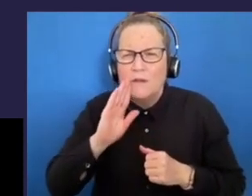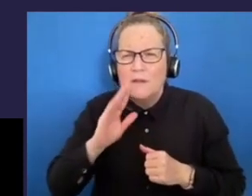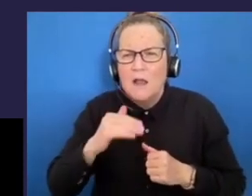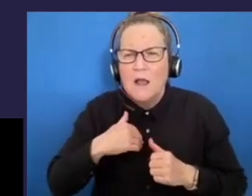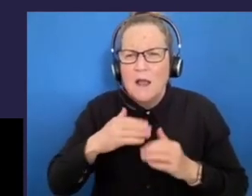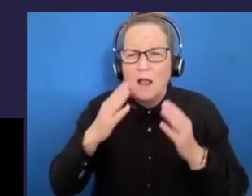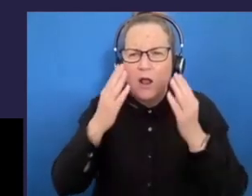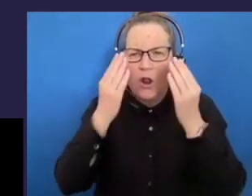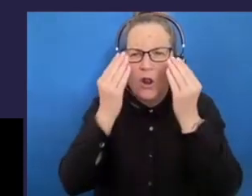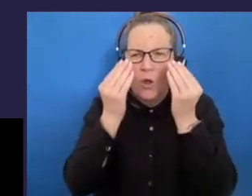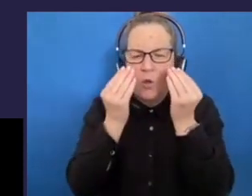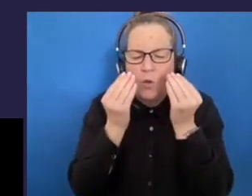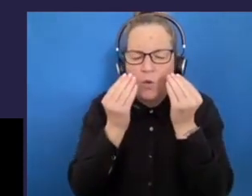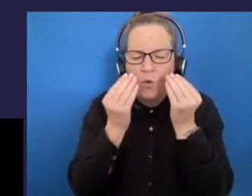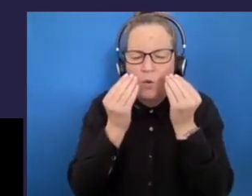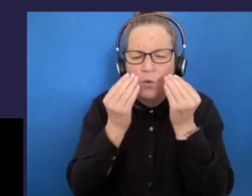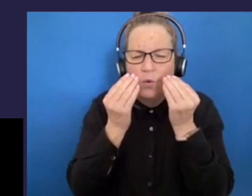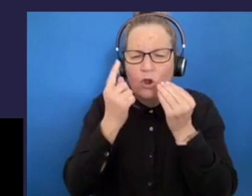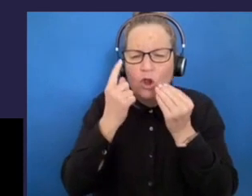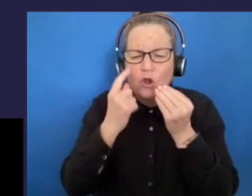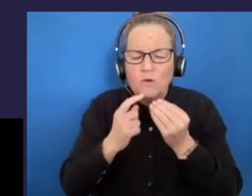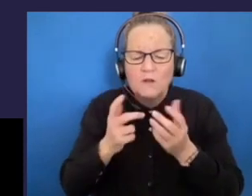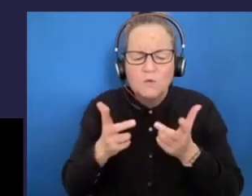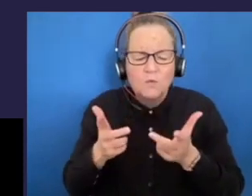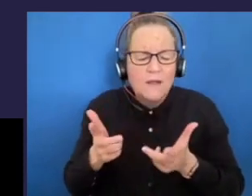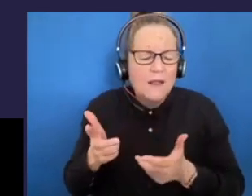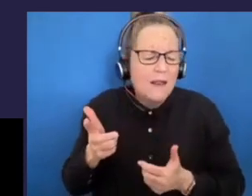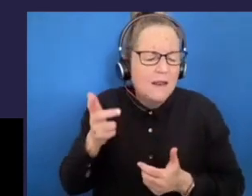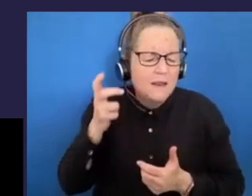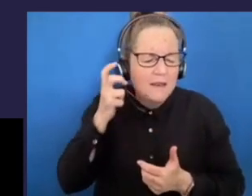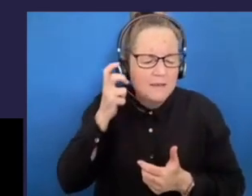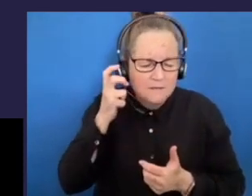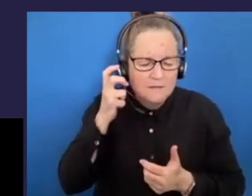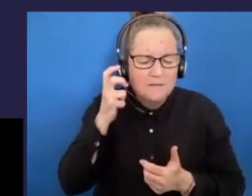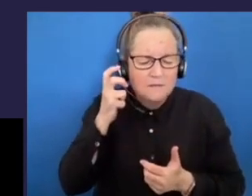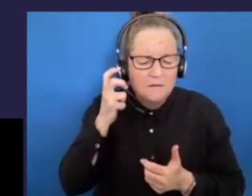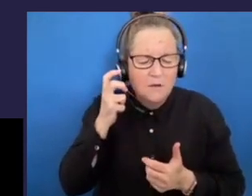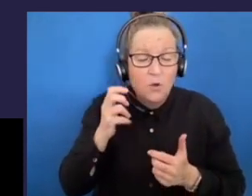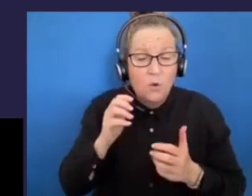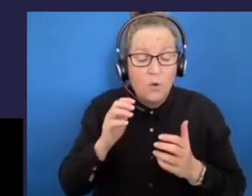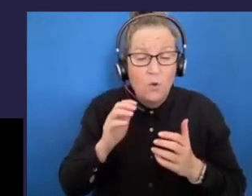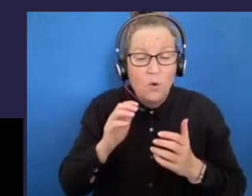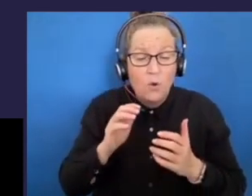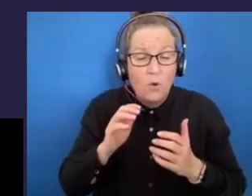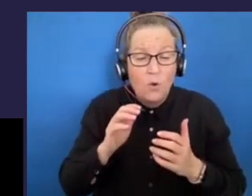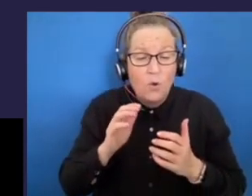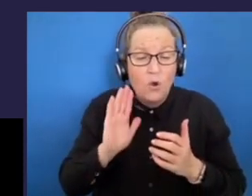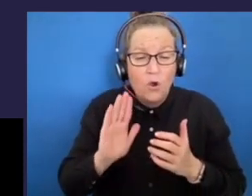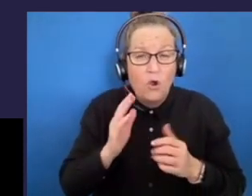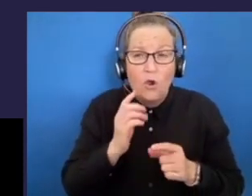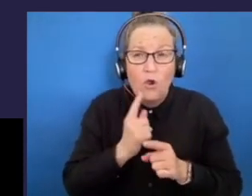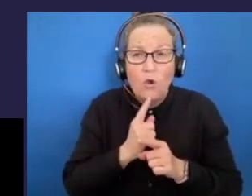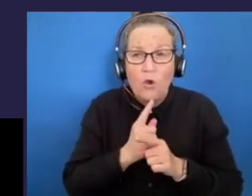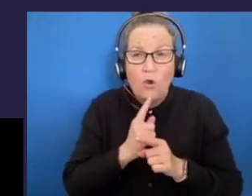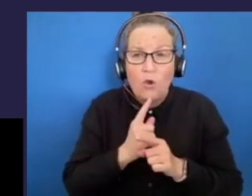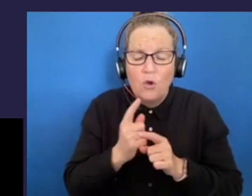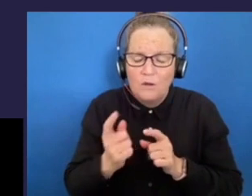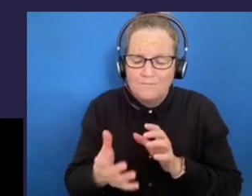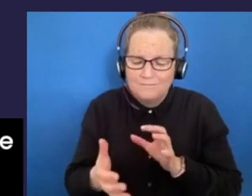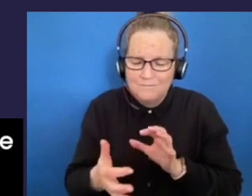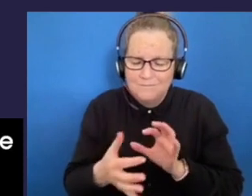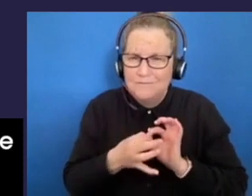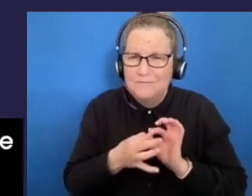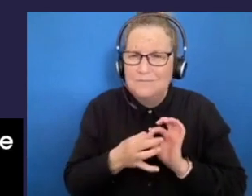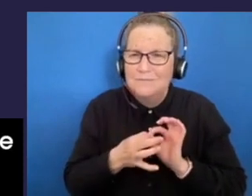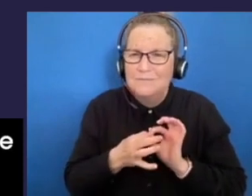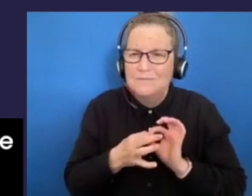and tried to listen very closely, and everything she said made just so much sense to me, and I could